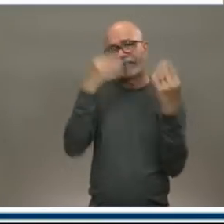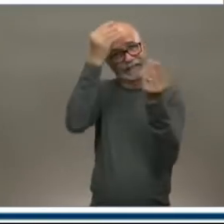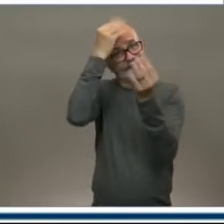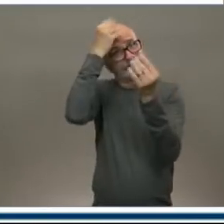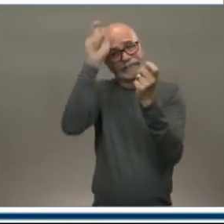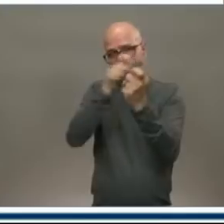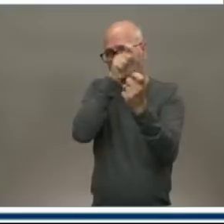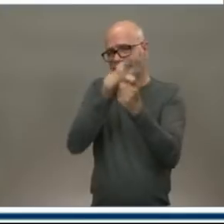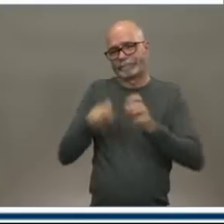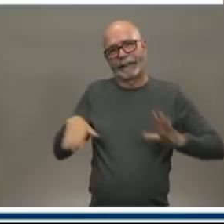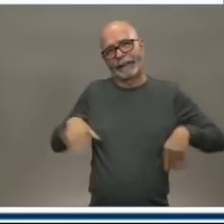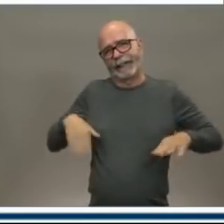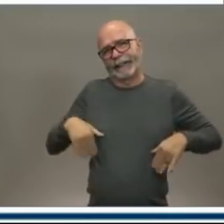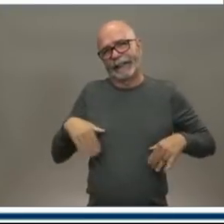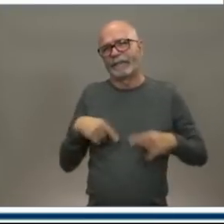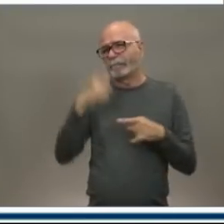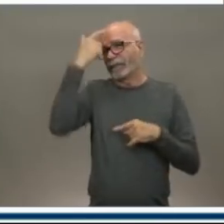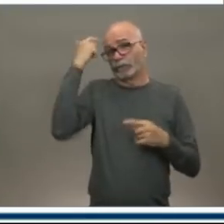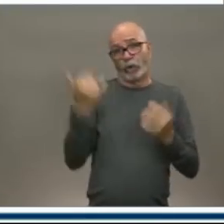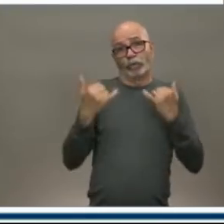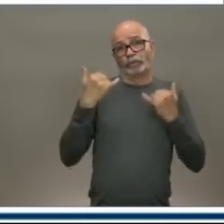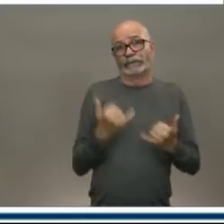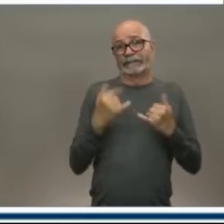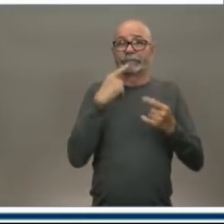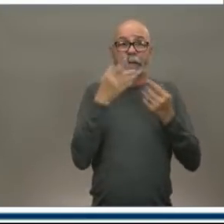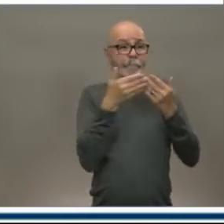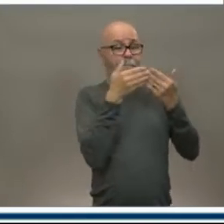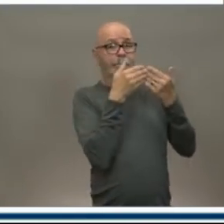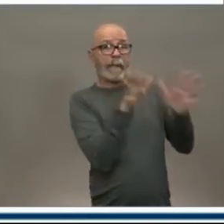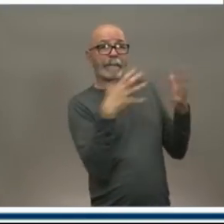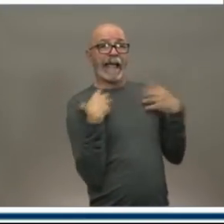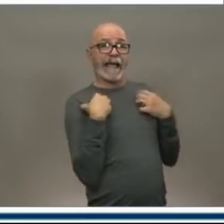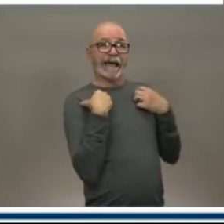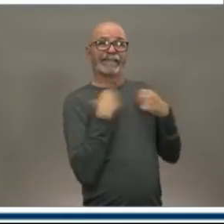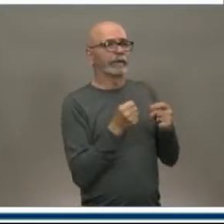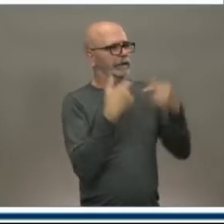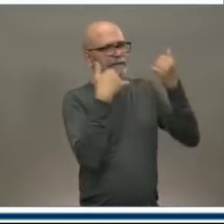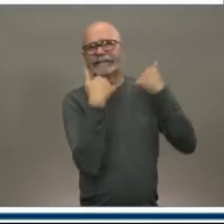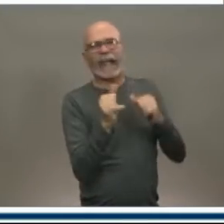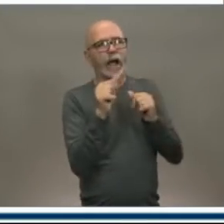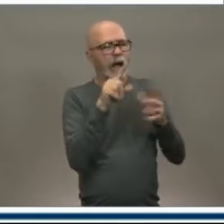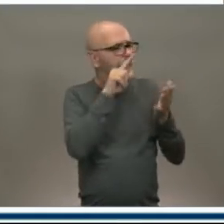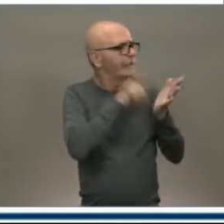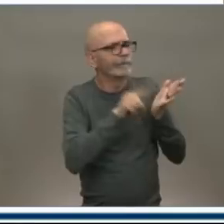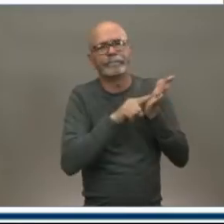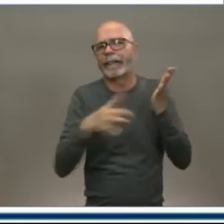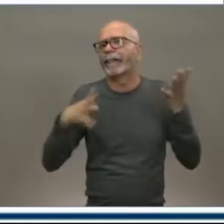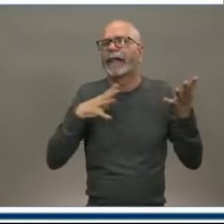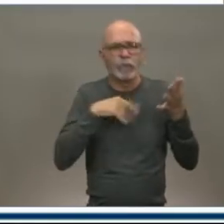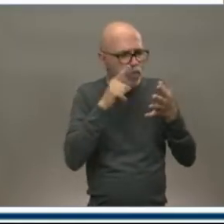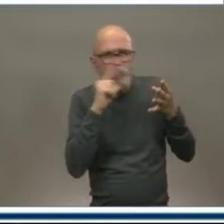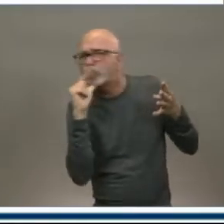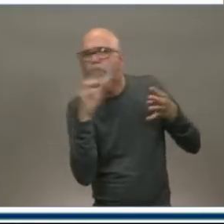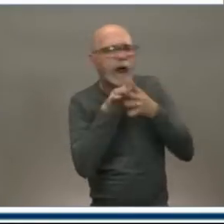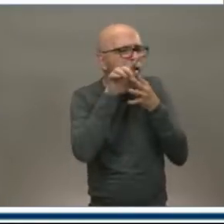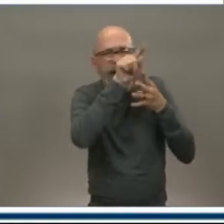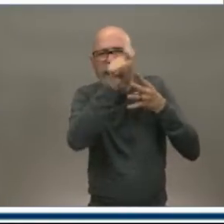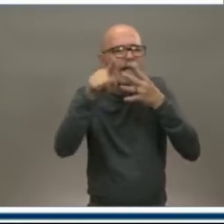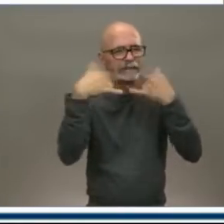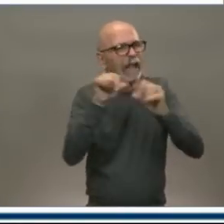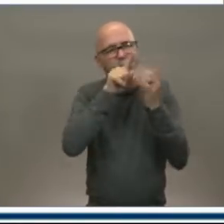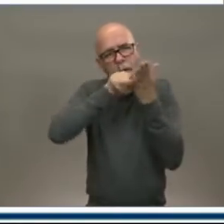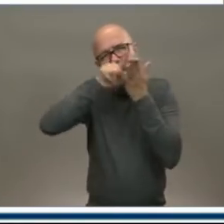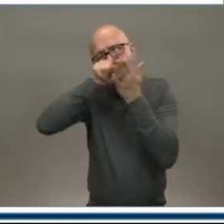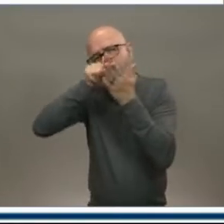is understanding who was potentially in close contact, they're testing all those individuals.